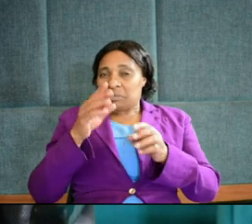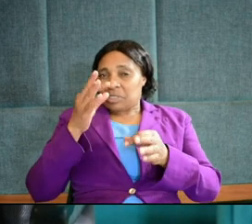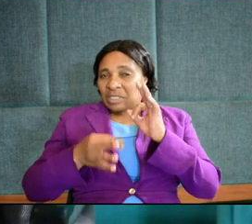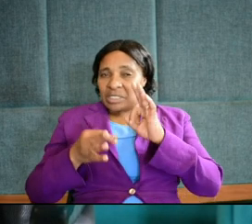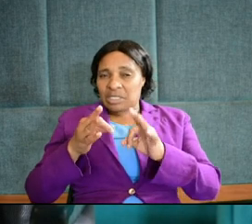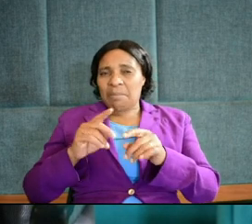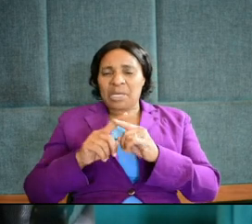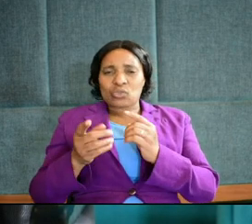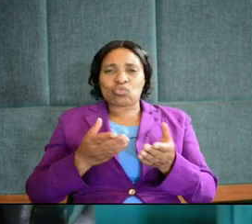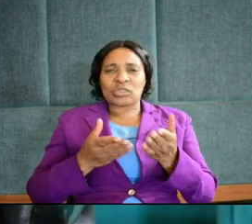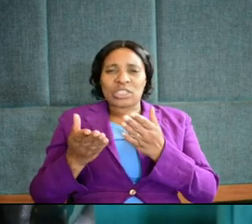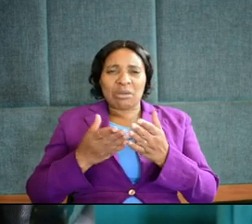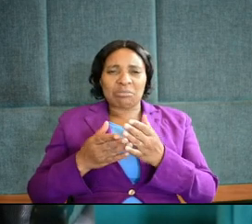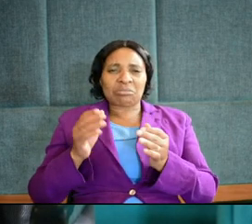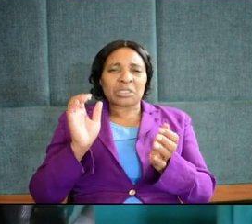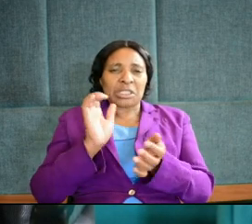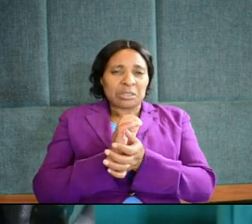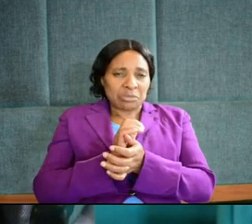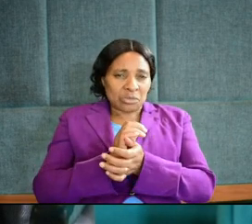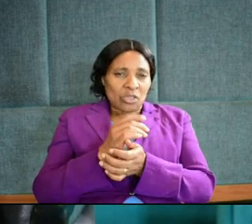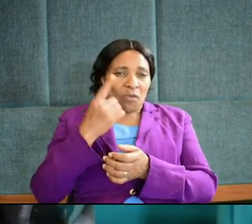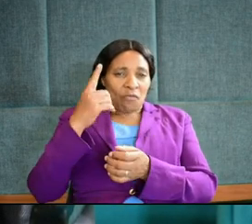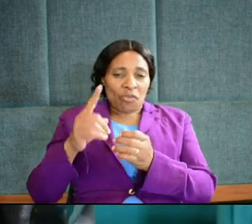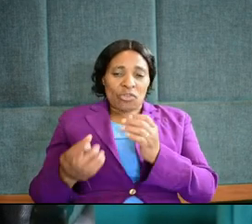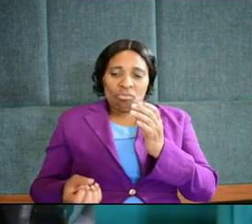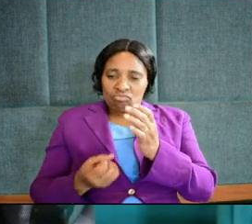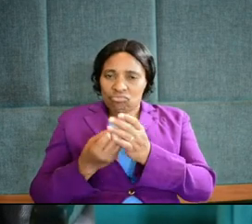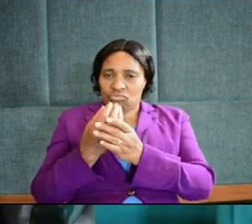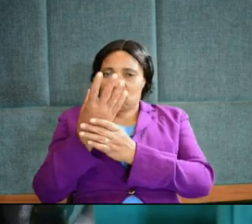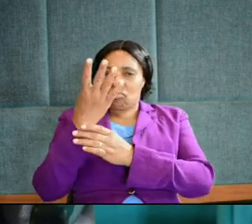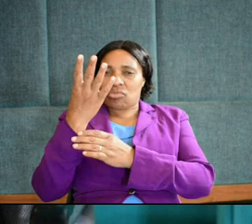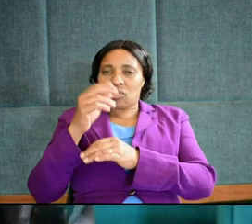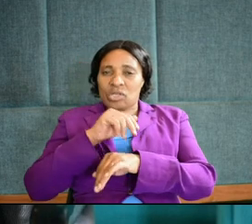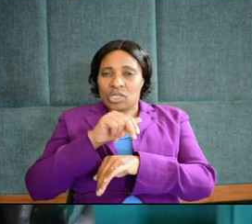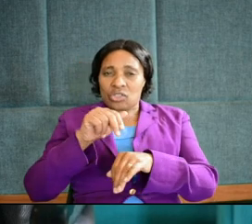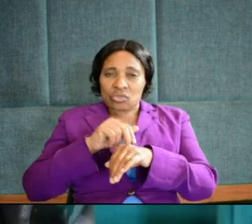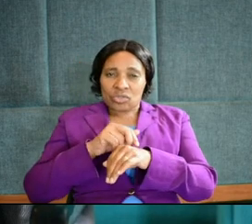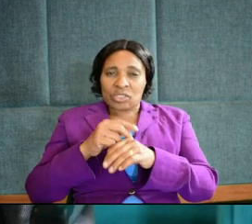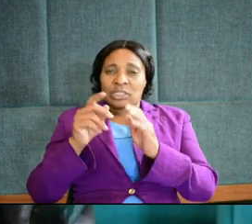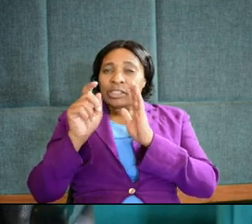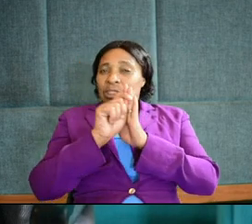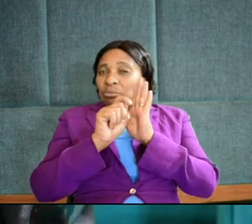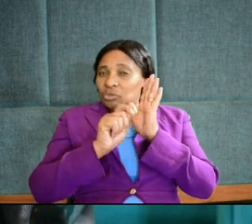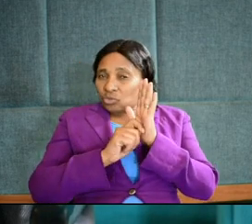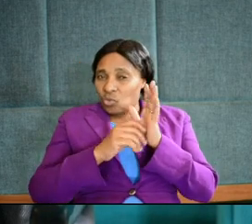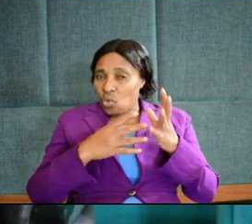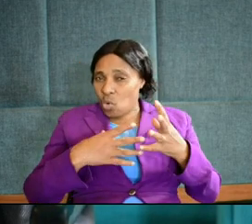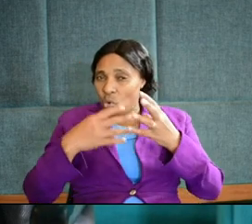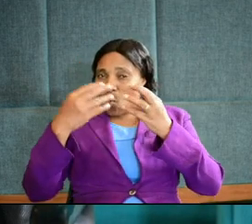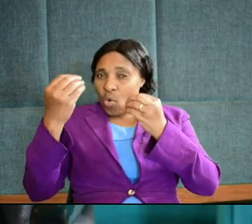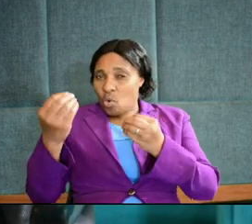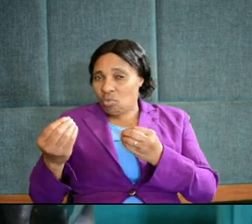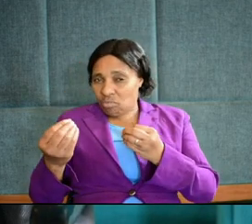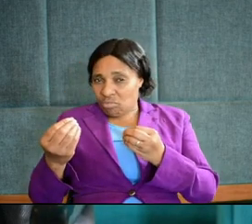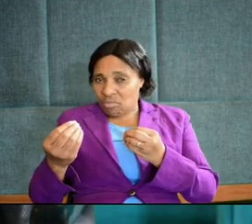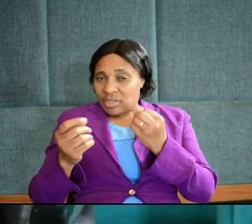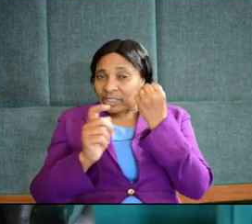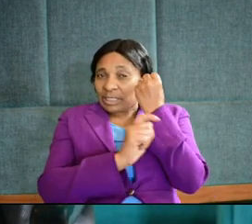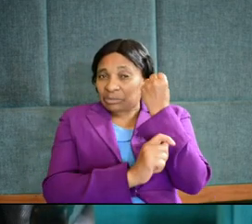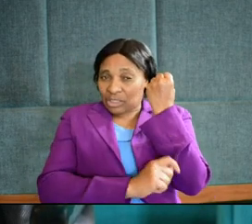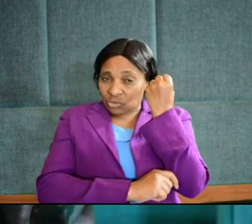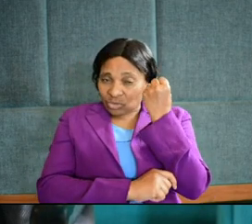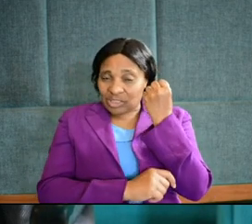it was to serve as discipline for the rising nation. The temptations we go through, the trials we go through, are not as